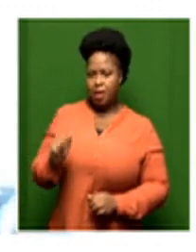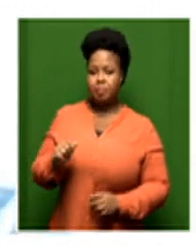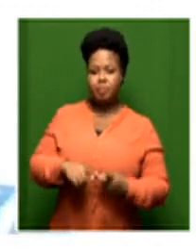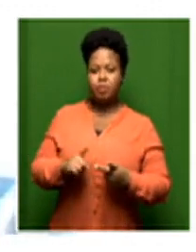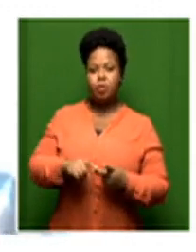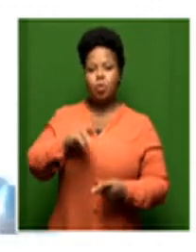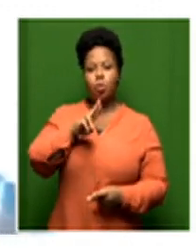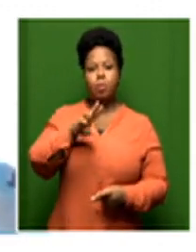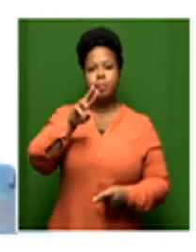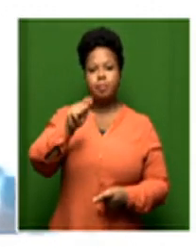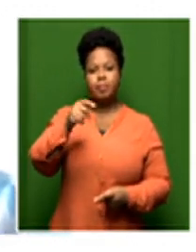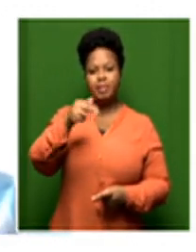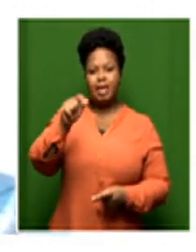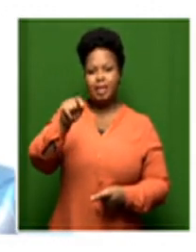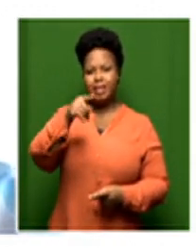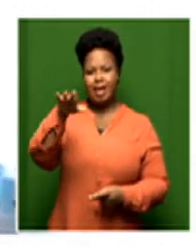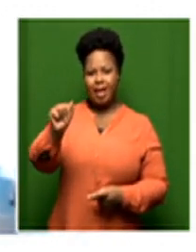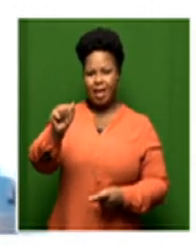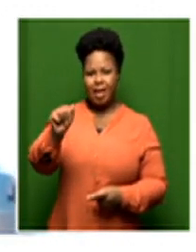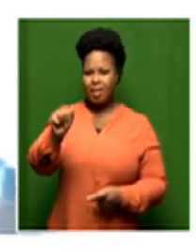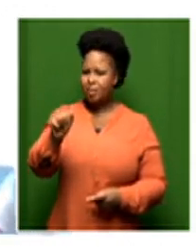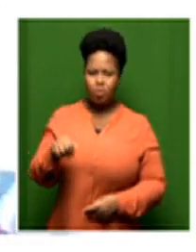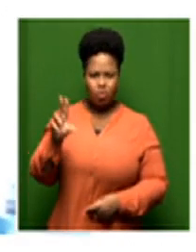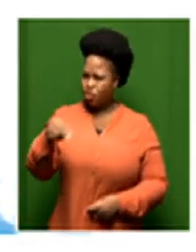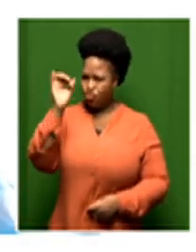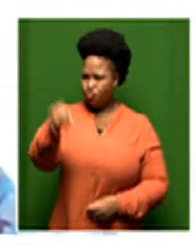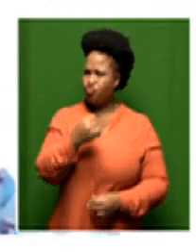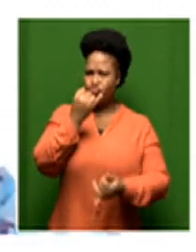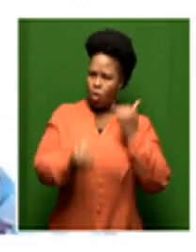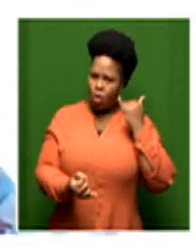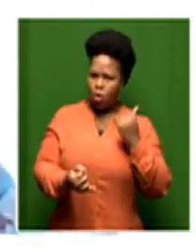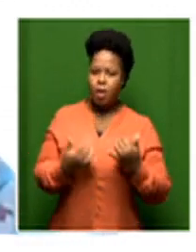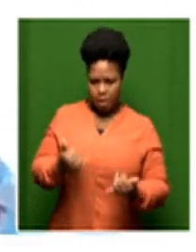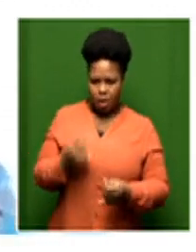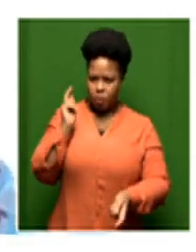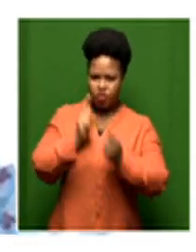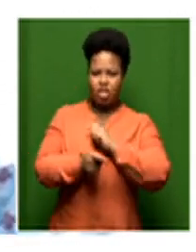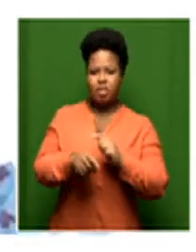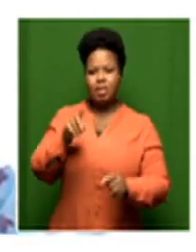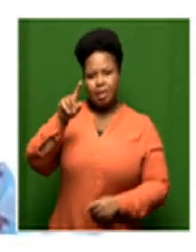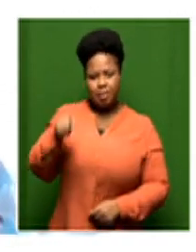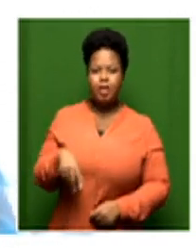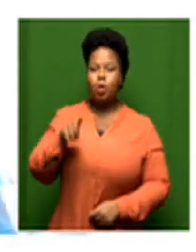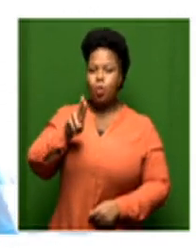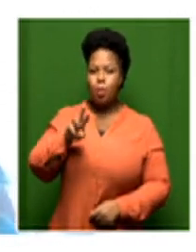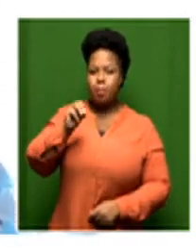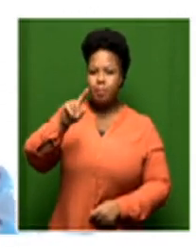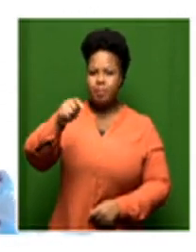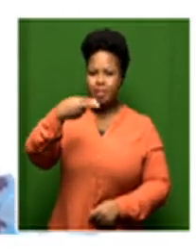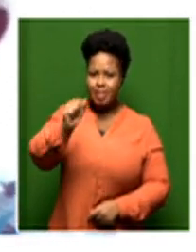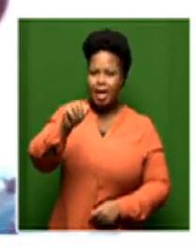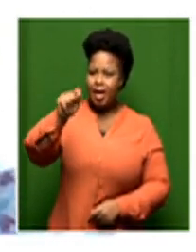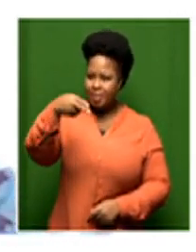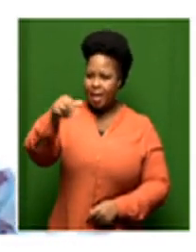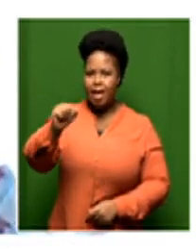Another example, Mthethwa was written as Mthethwa. That has been changed. Now we've put an H in Mthethwa because